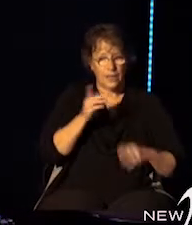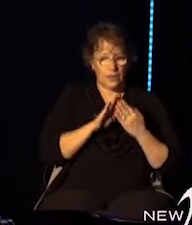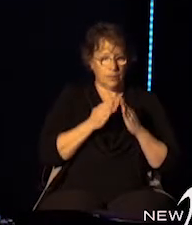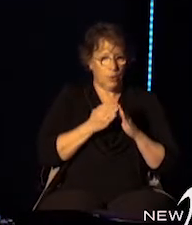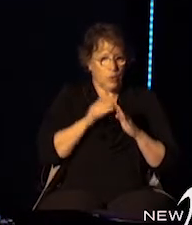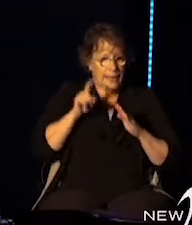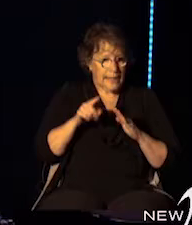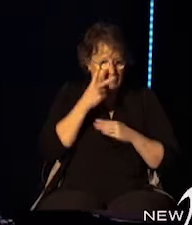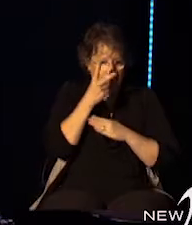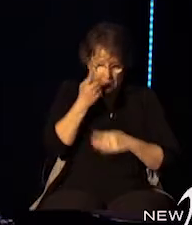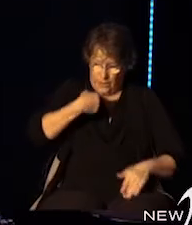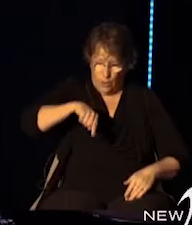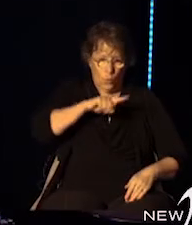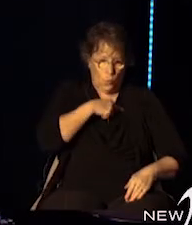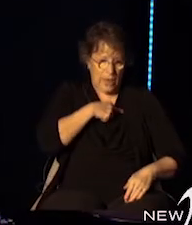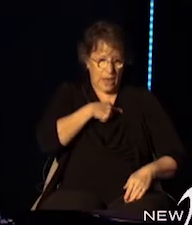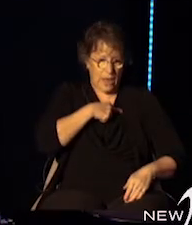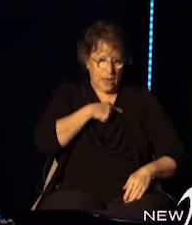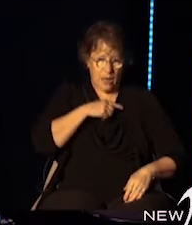here.